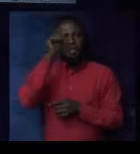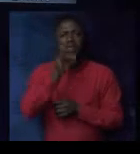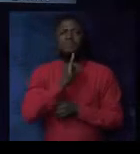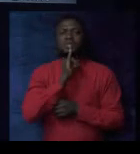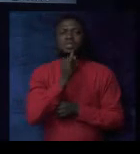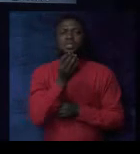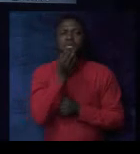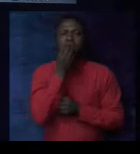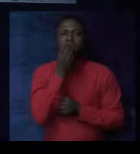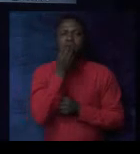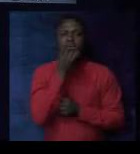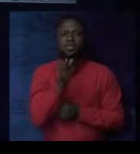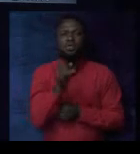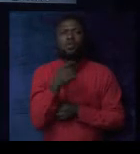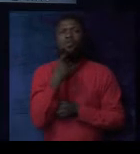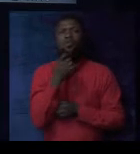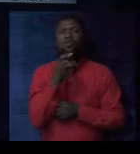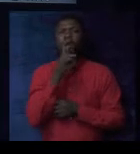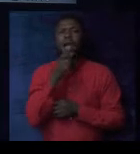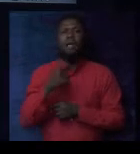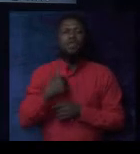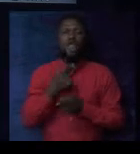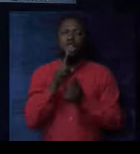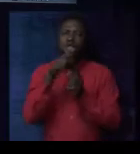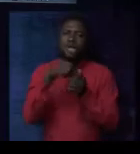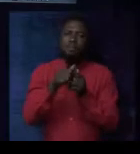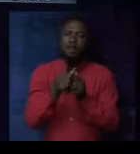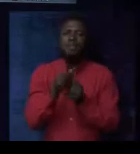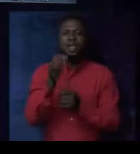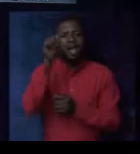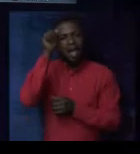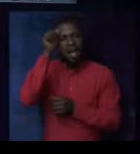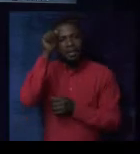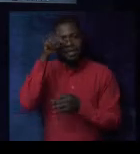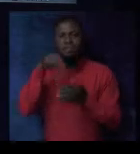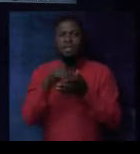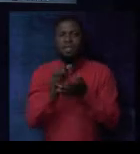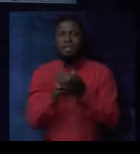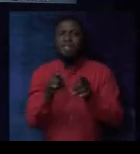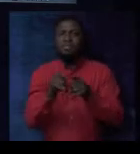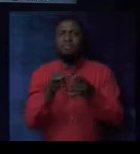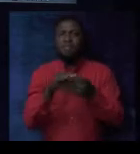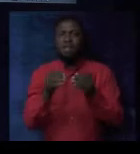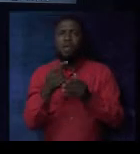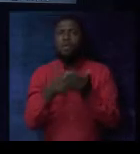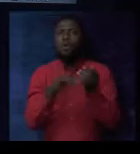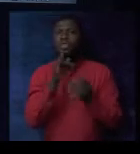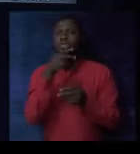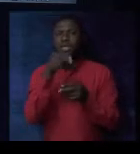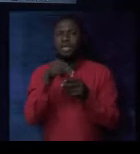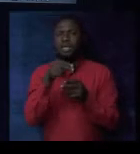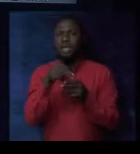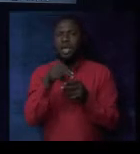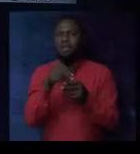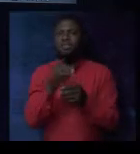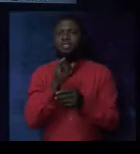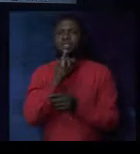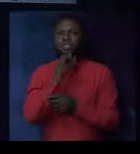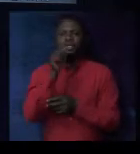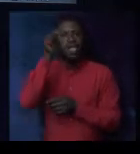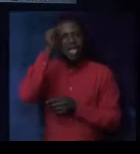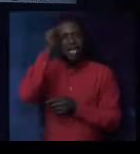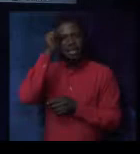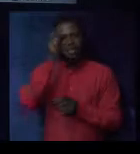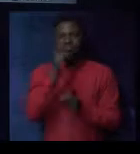Ade is eating, who are we talking about? Ade. So in that sentence, what is the noun? Ade.